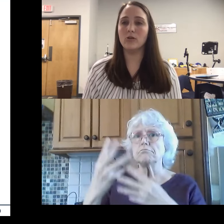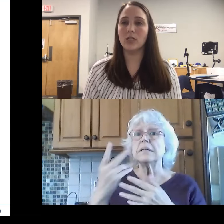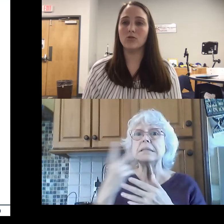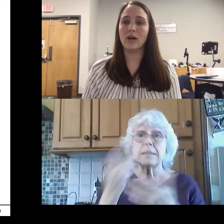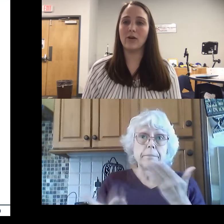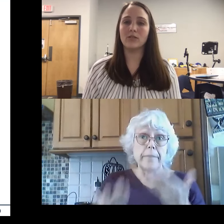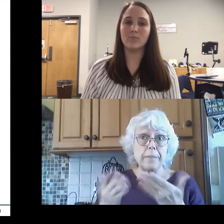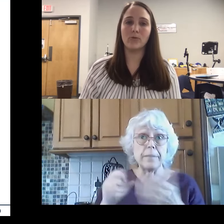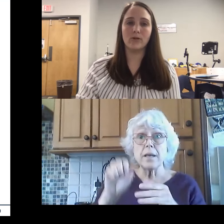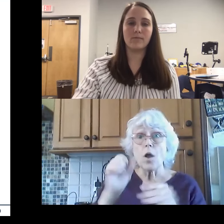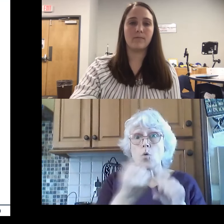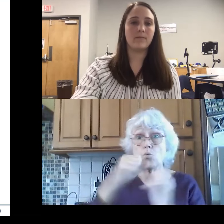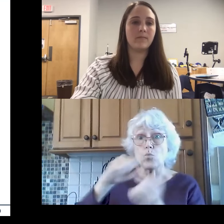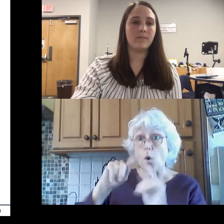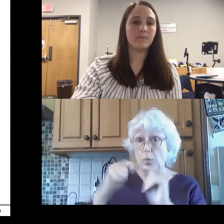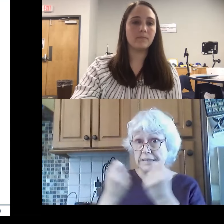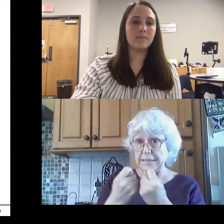for you to go try out the sport.